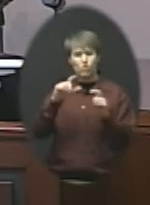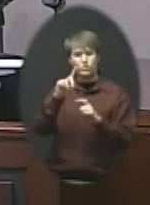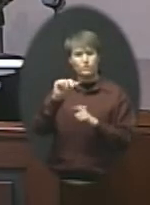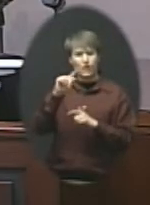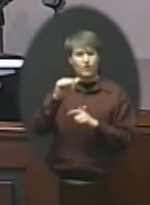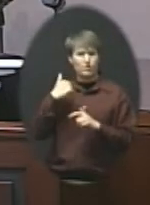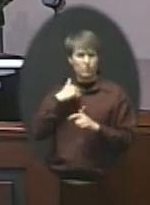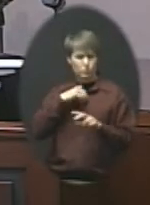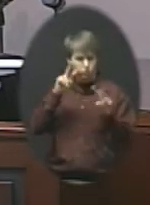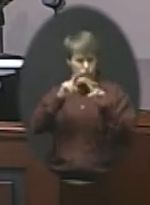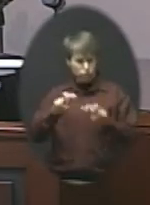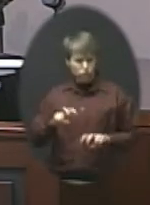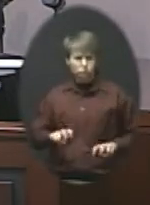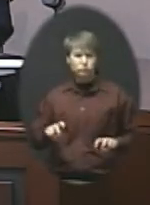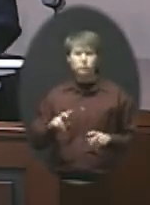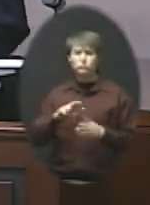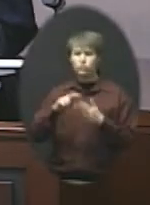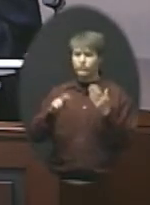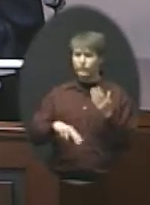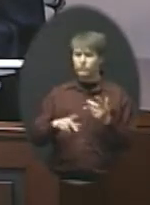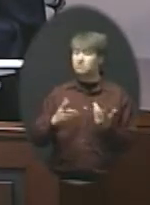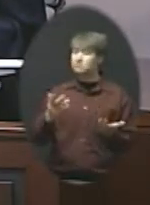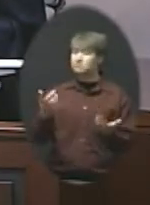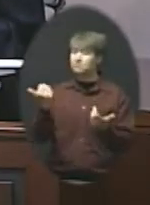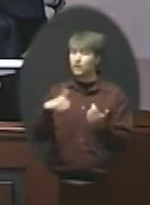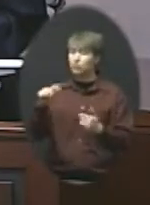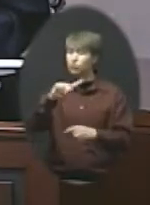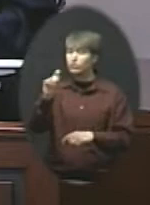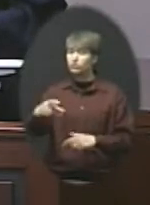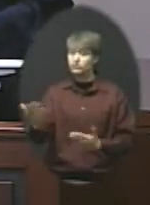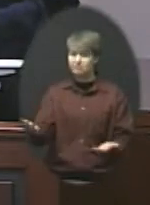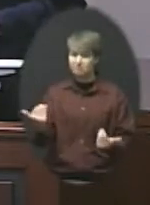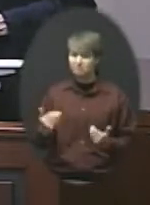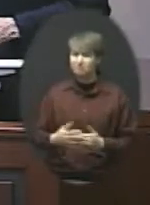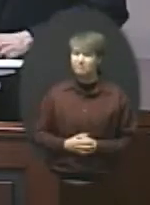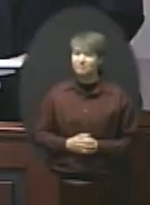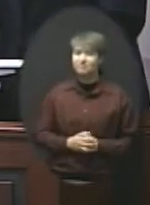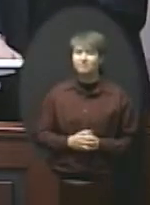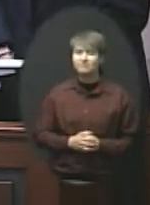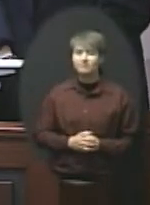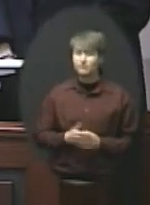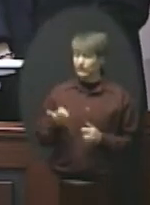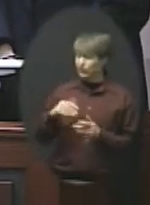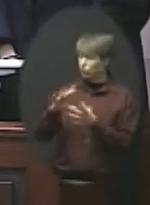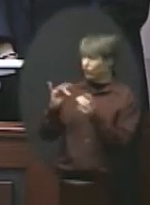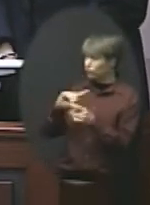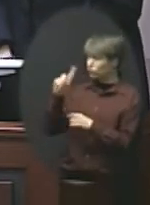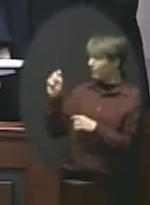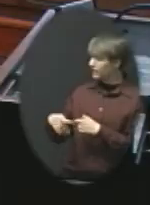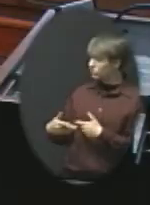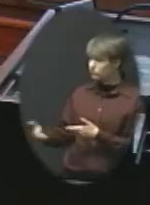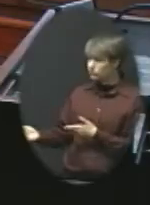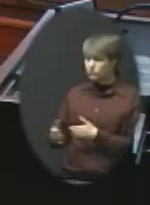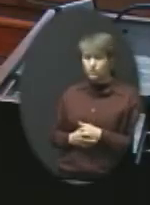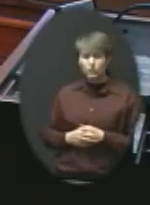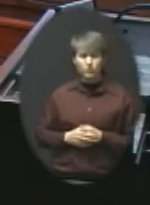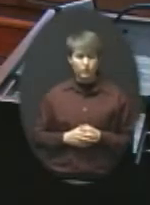at related to survey results. Stand for any questions. Thank you, Dr. Banikowski. Questions or comments?